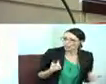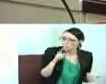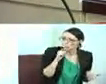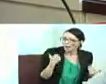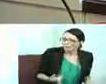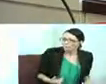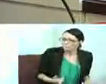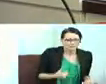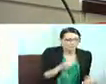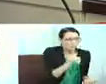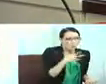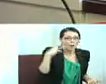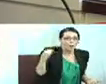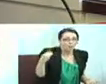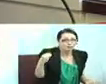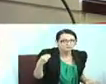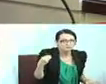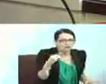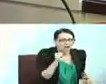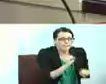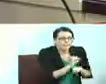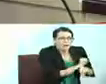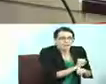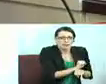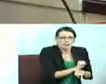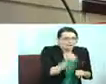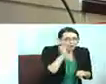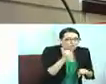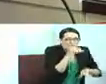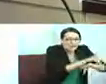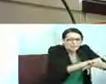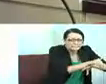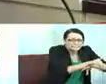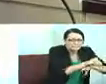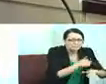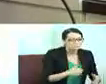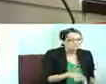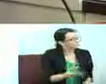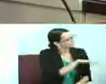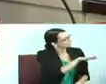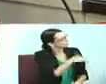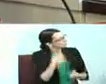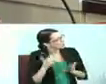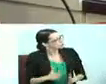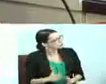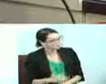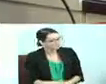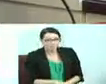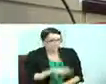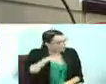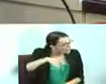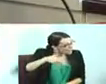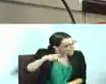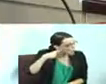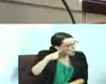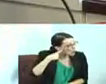I don't get out. I'm locked up in here every night." The soldier said, "Have you not